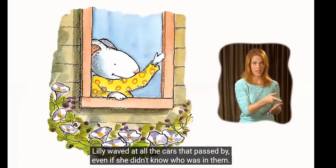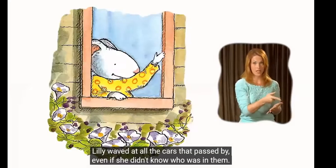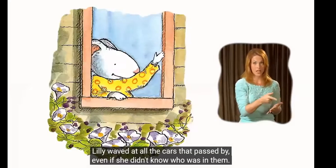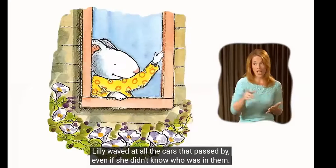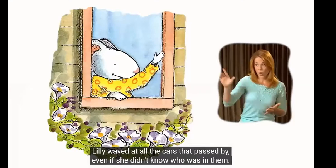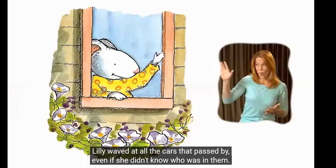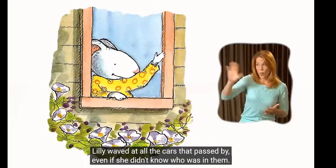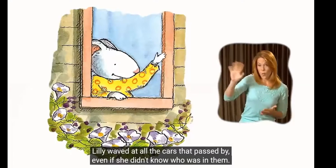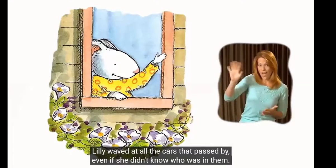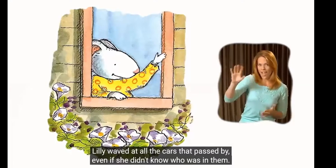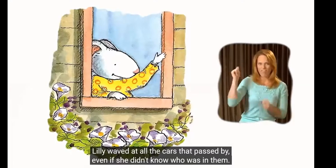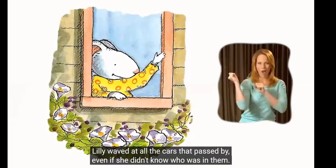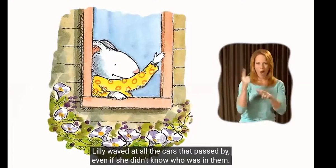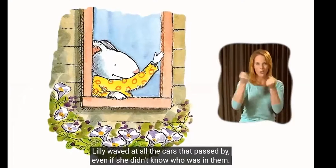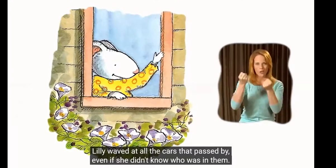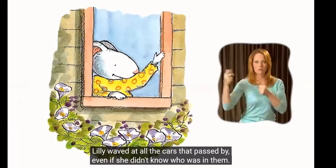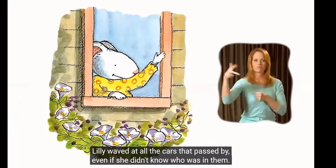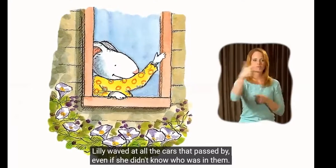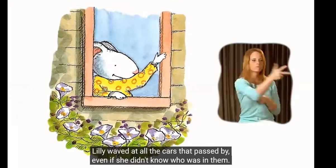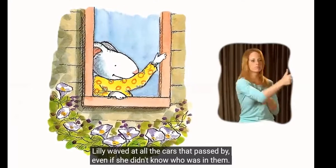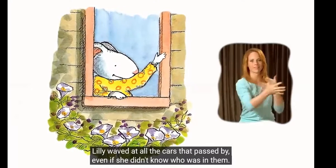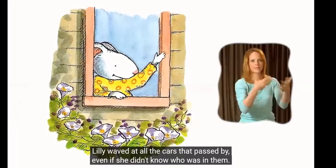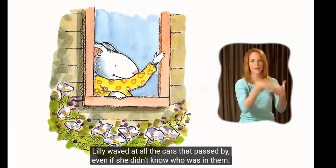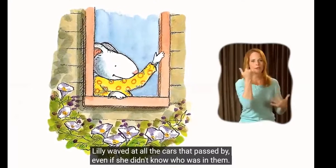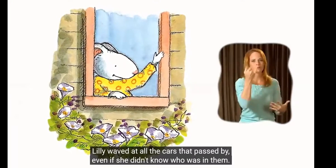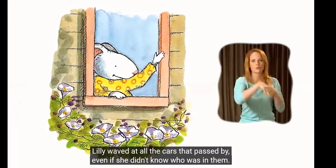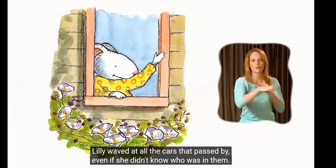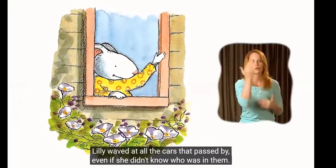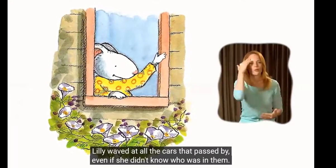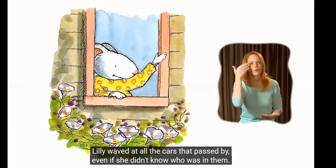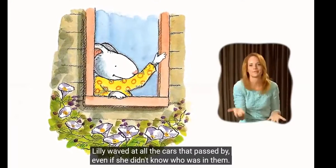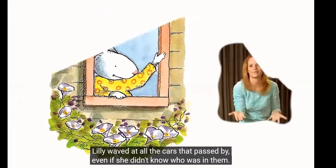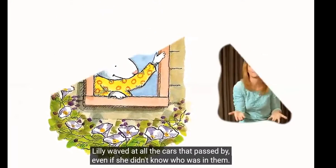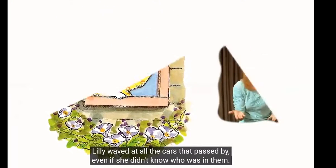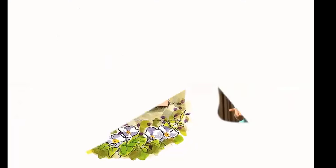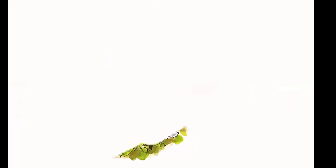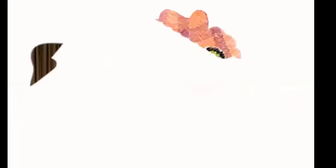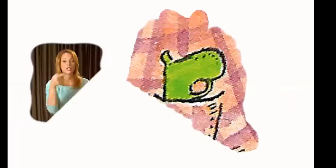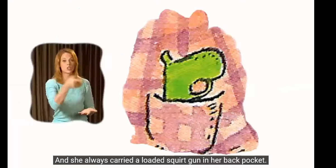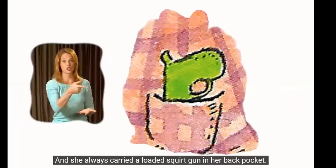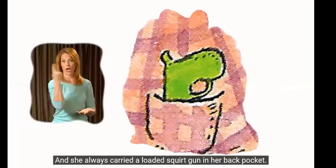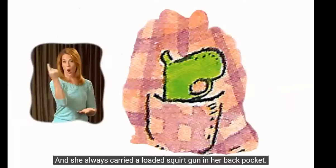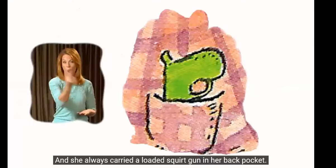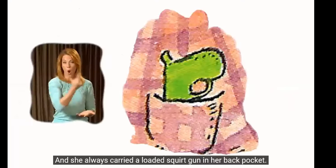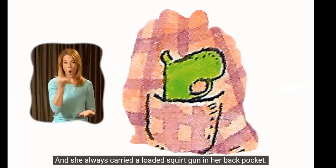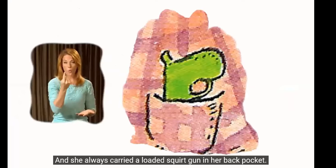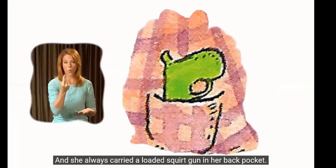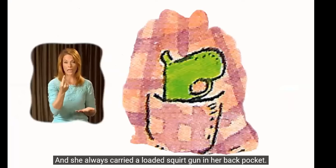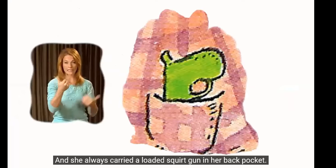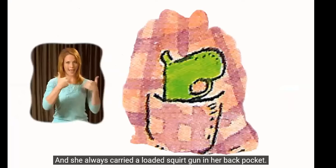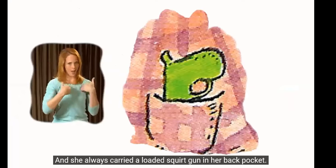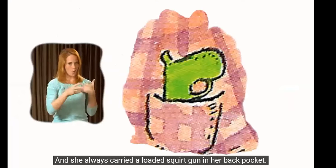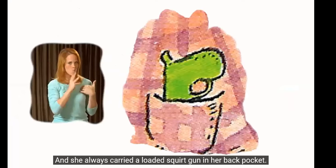Lily waved at all the cars that passed by, even if she didn't know who was in them. And she always carried